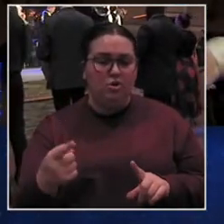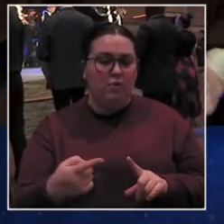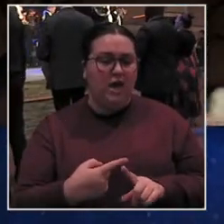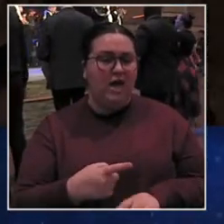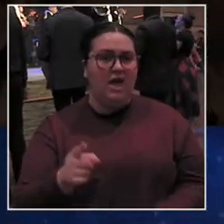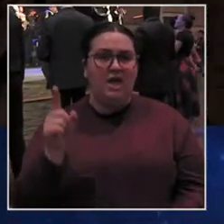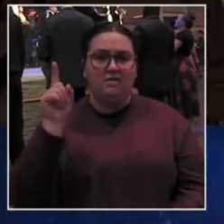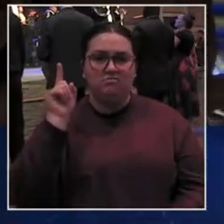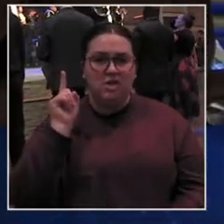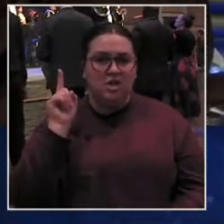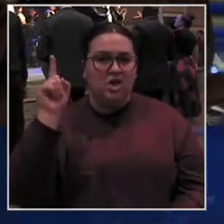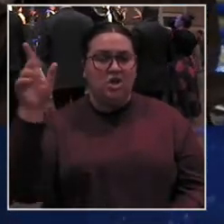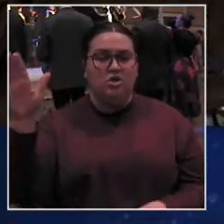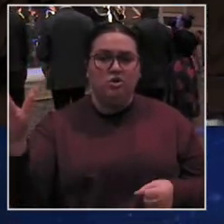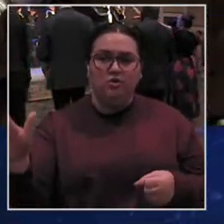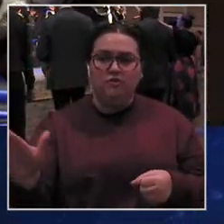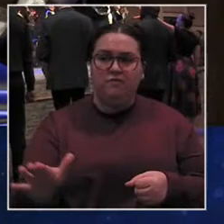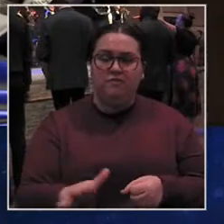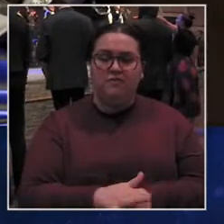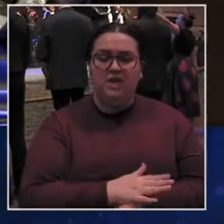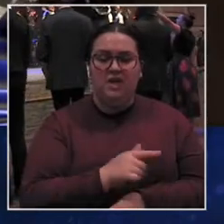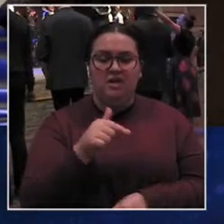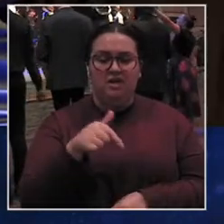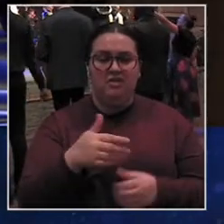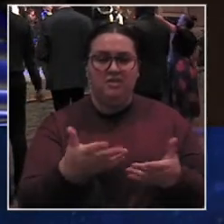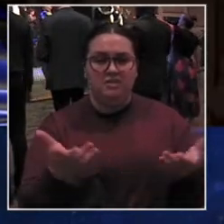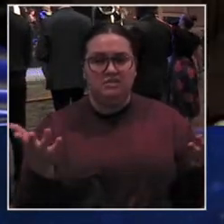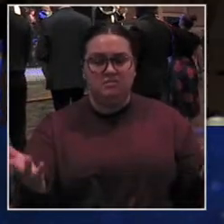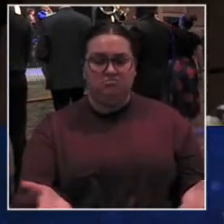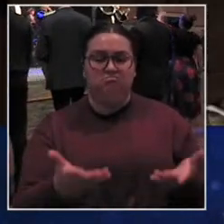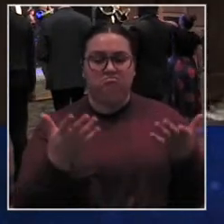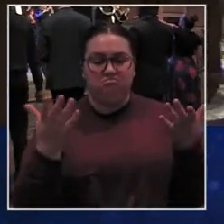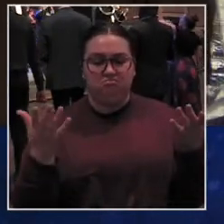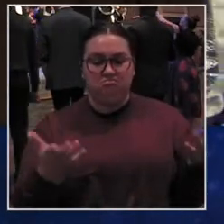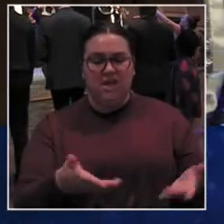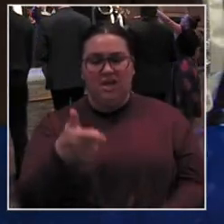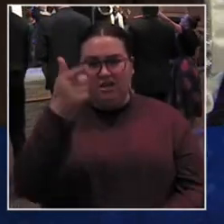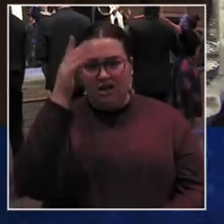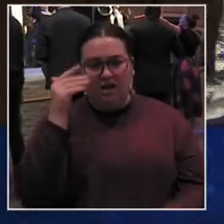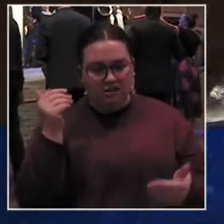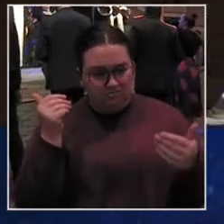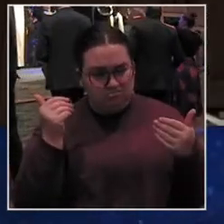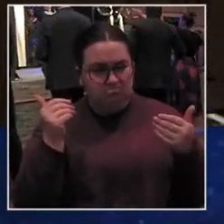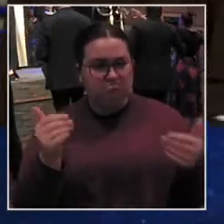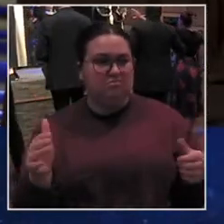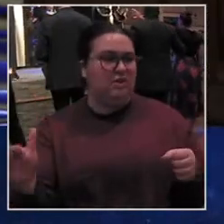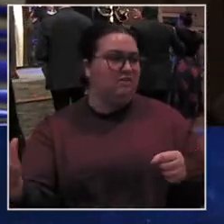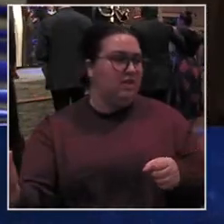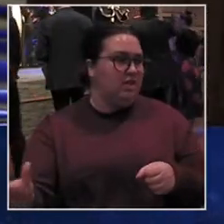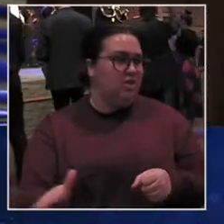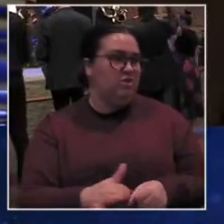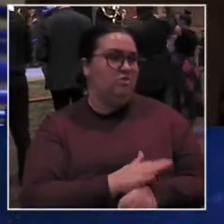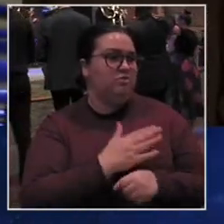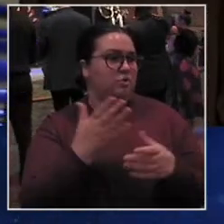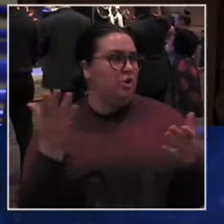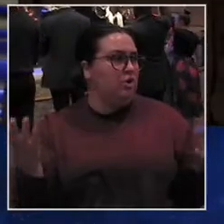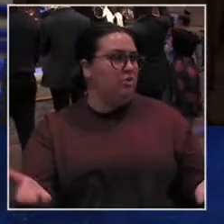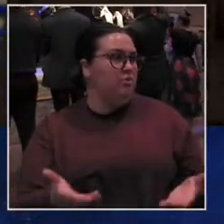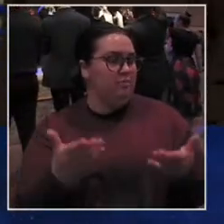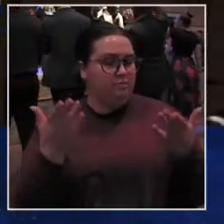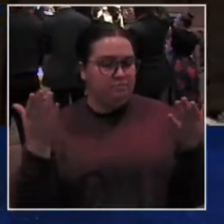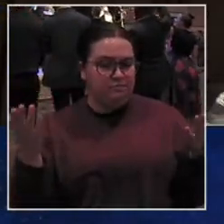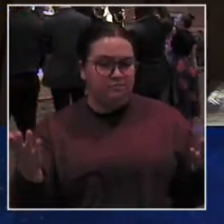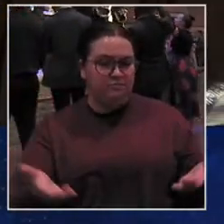restored when you fill the room. God, just fill this